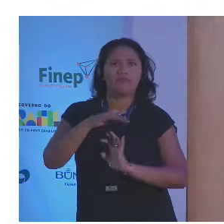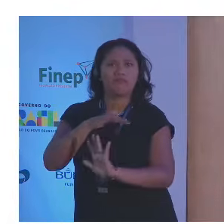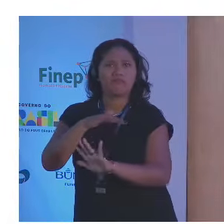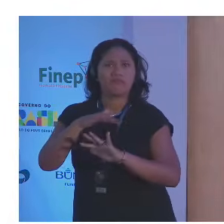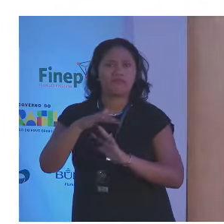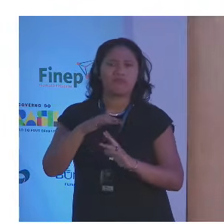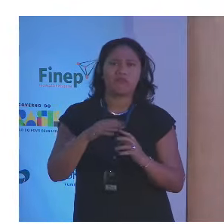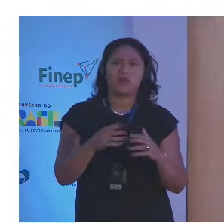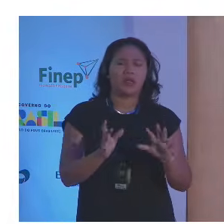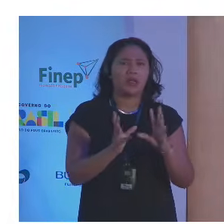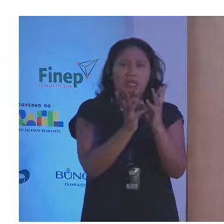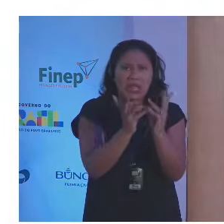disappear when the climate changed.